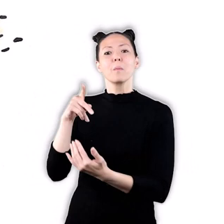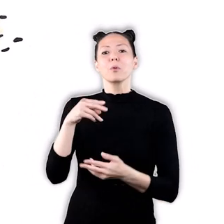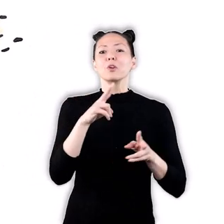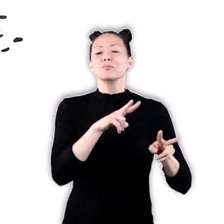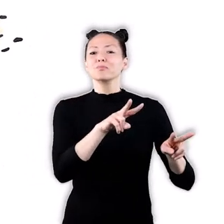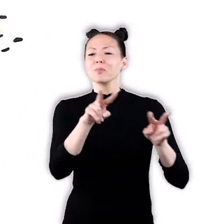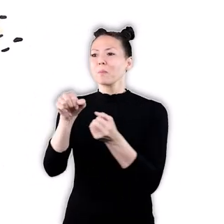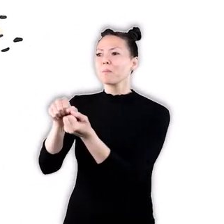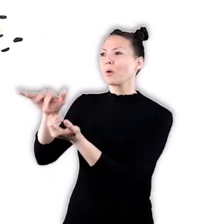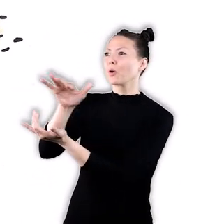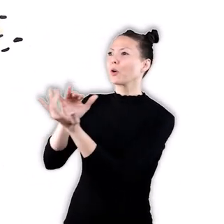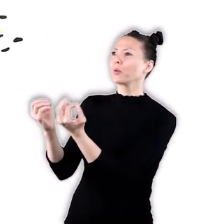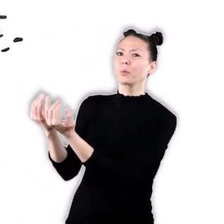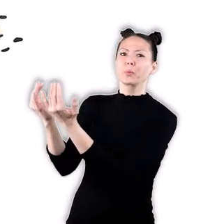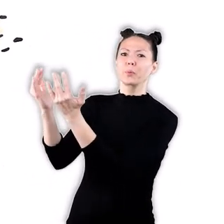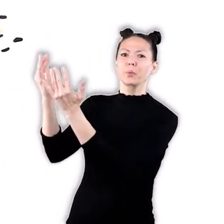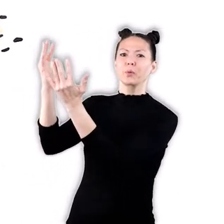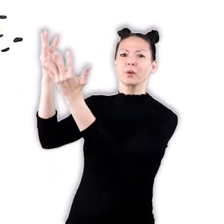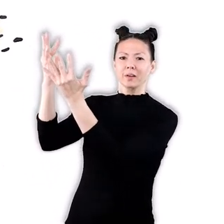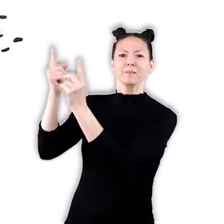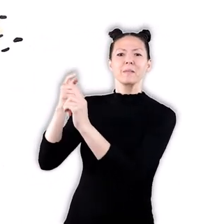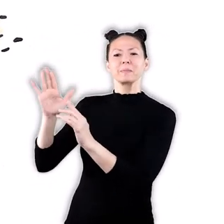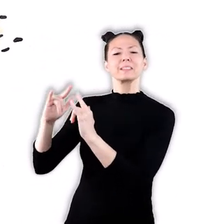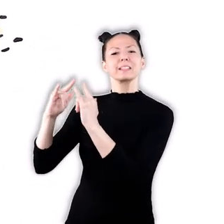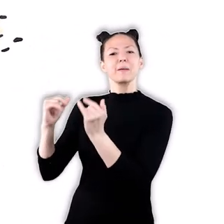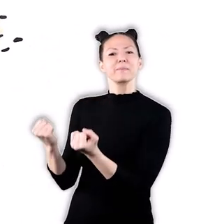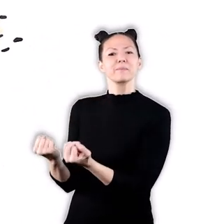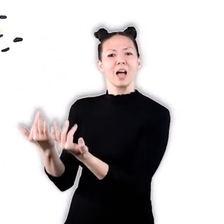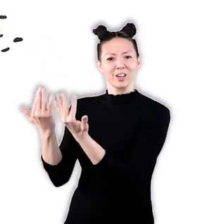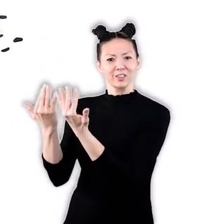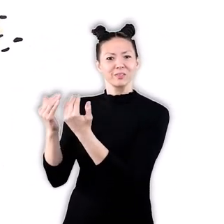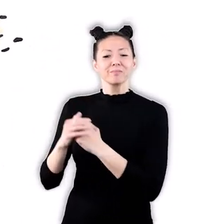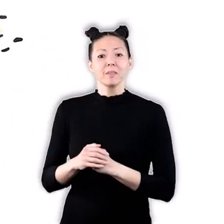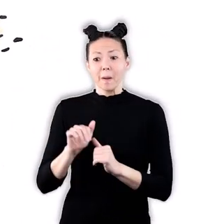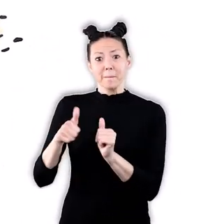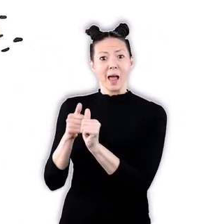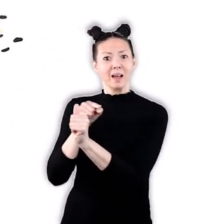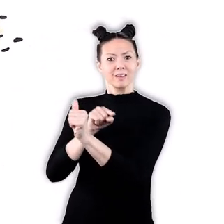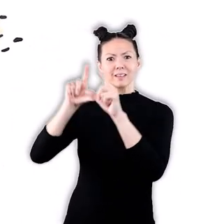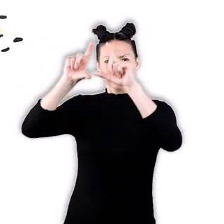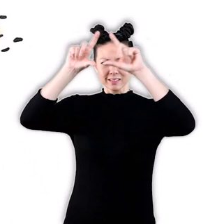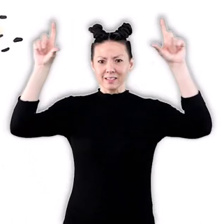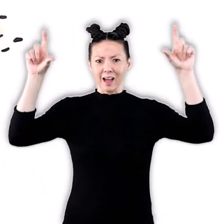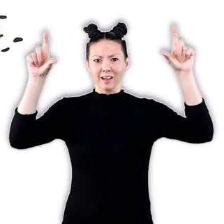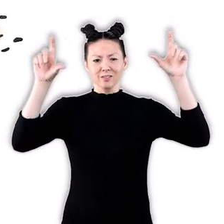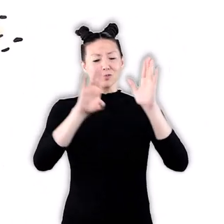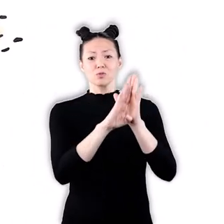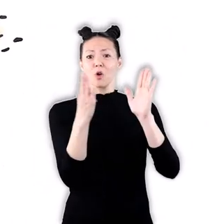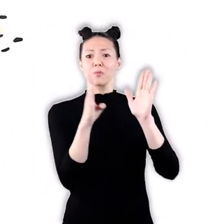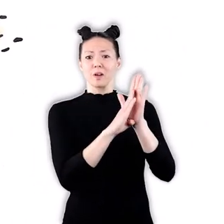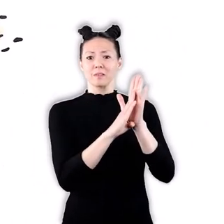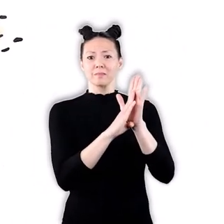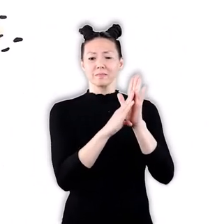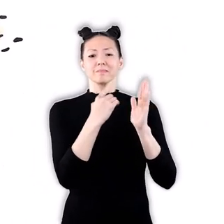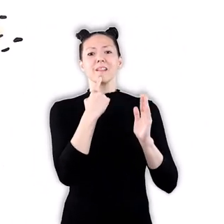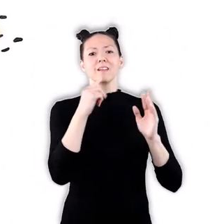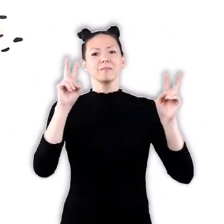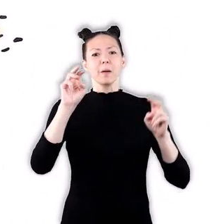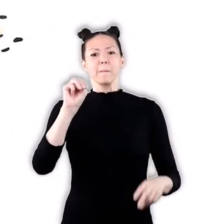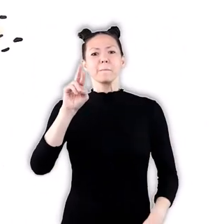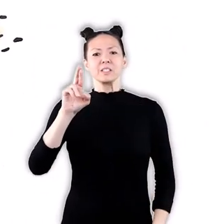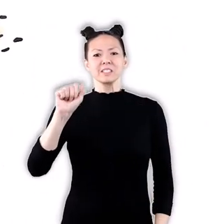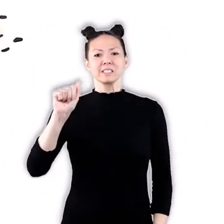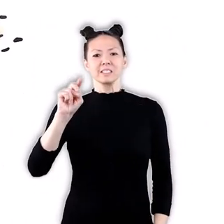the smoke that curls skyward from his campfire. Behind him, a sign over the doorway reads, Mr.